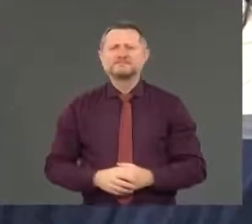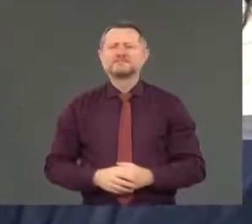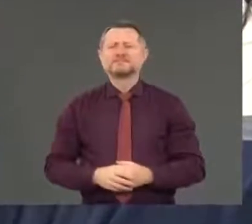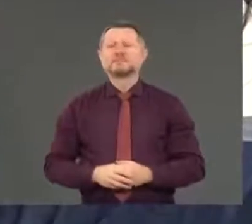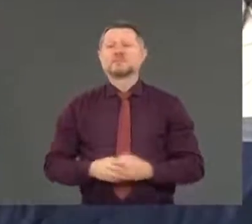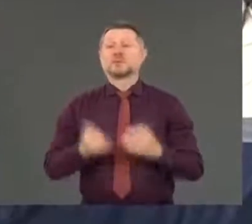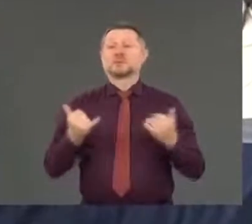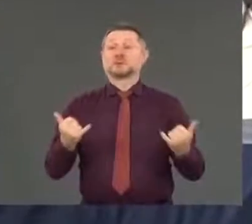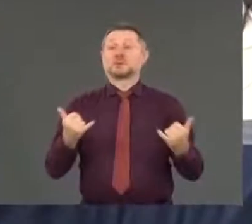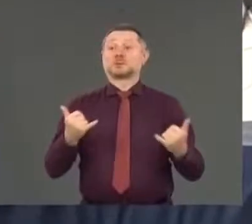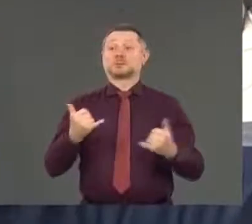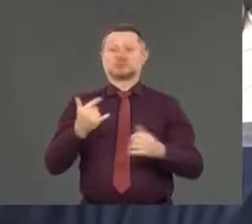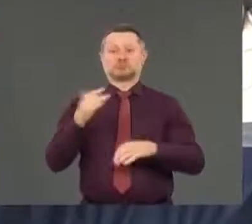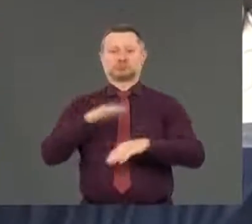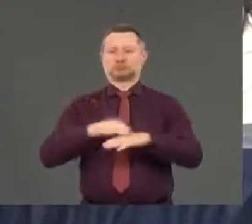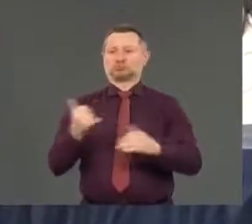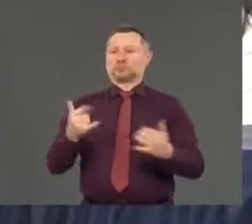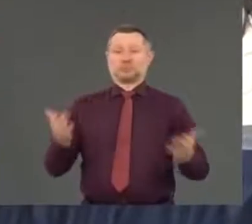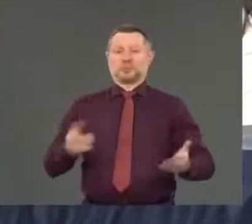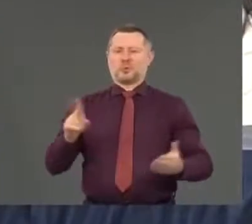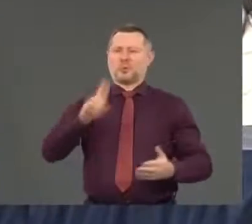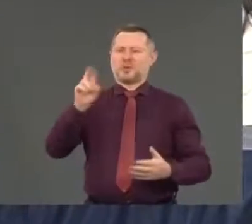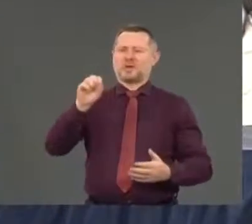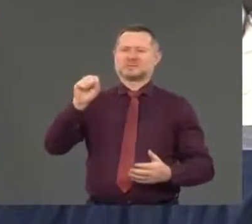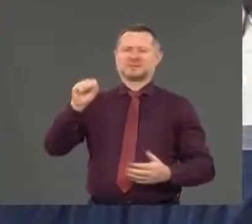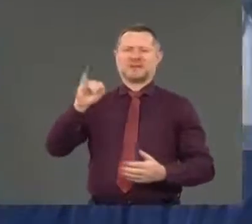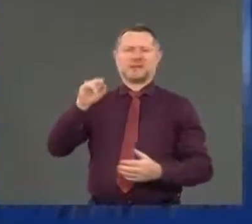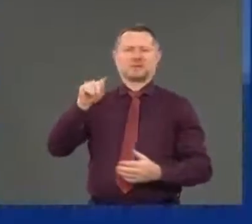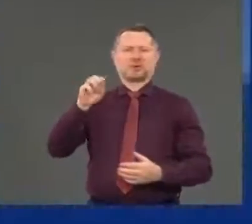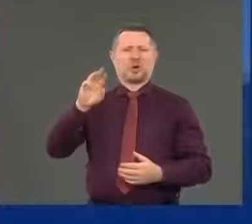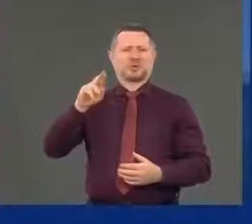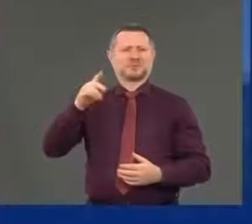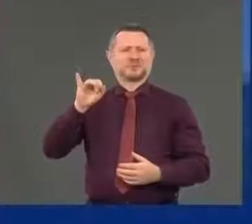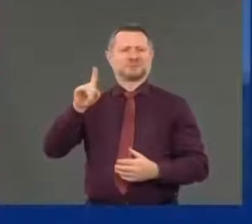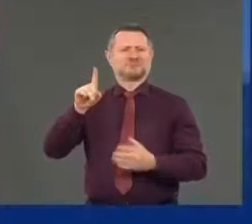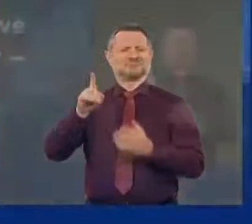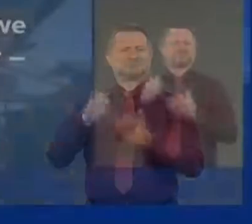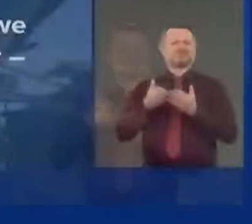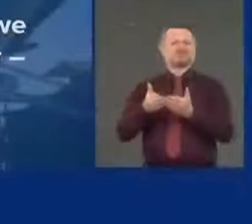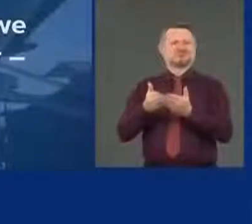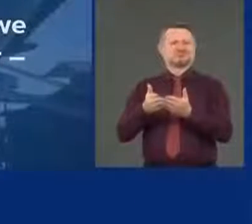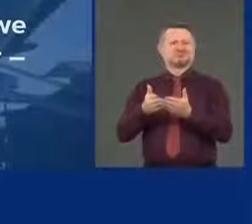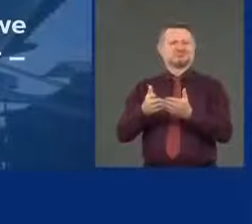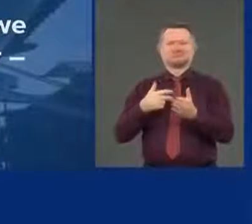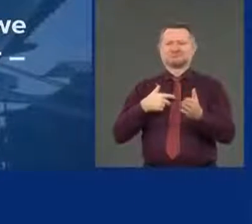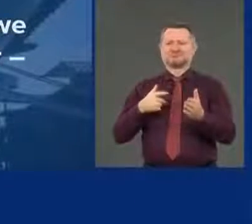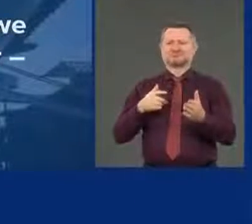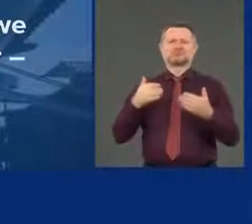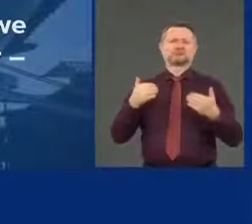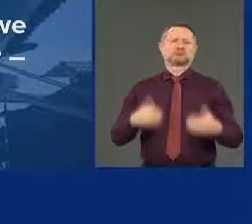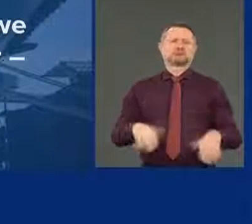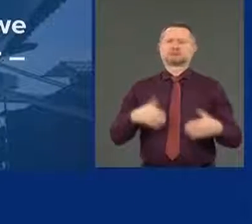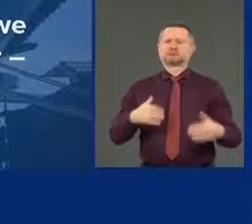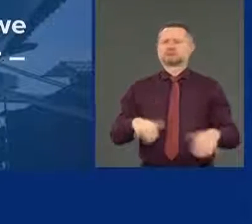USS Intrepid Sea, Air, and Space Museum. This is a remarkable